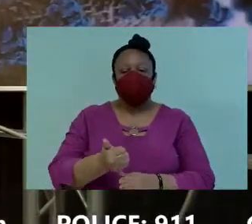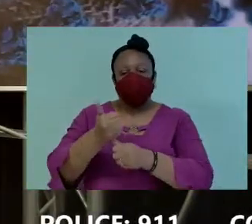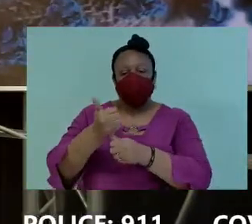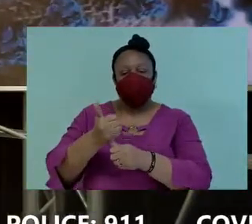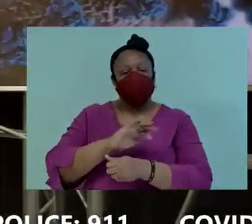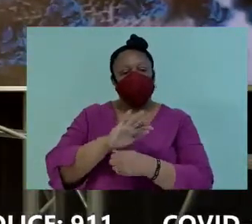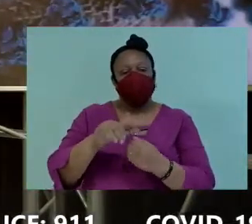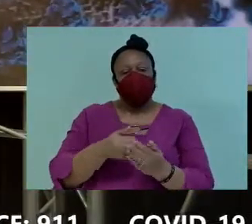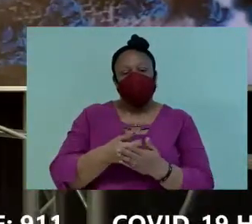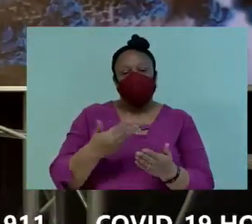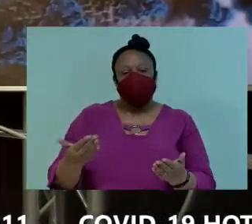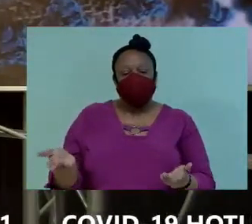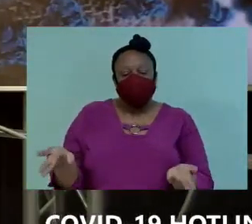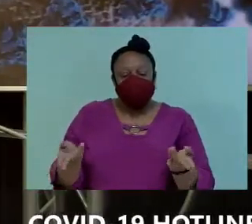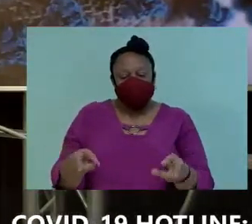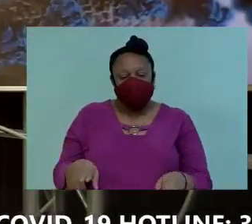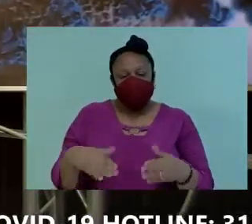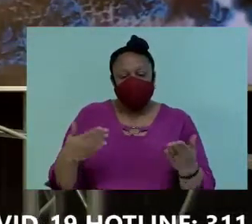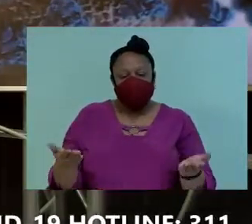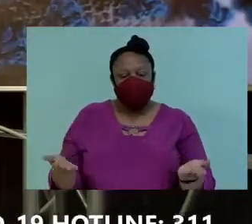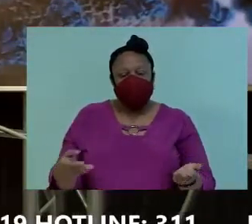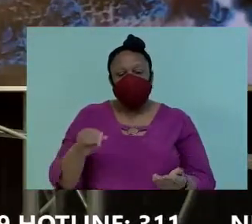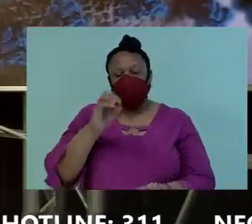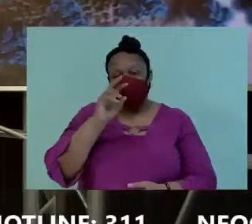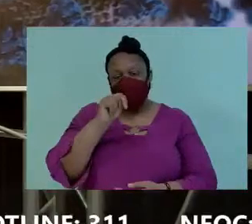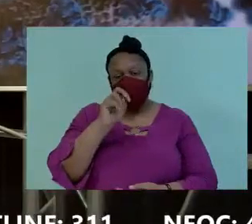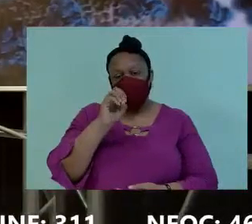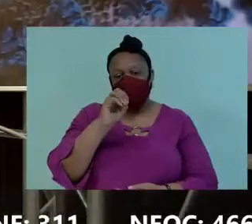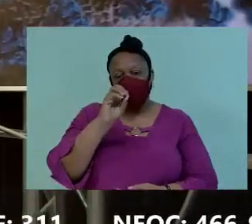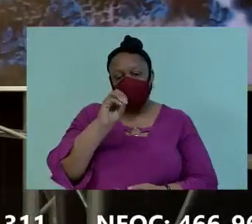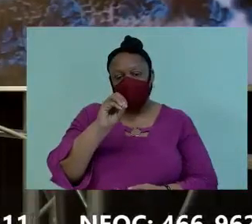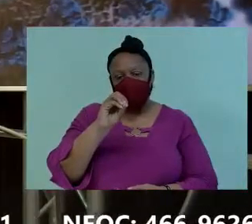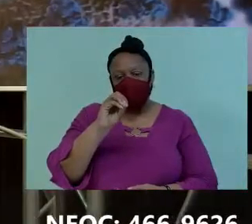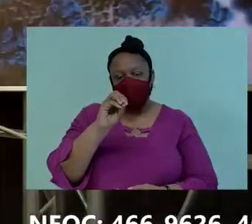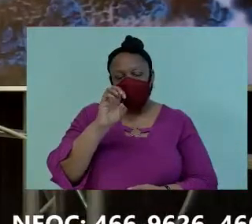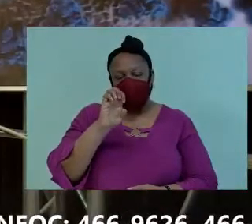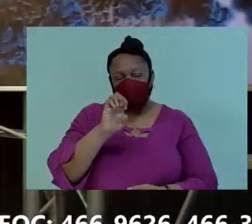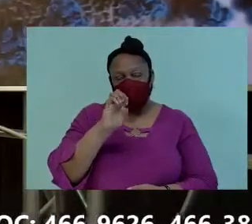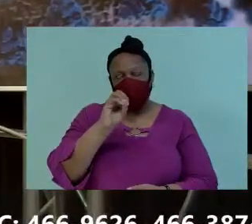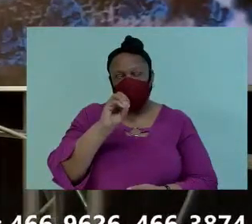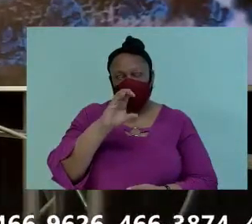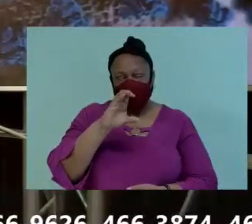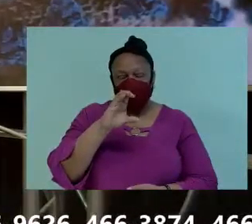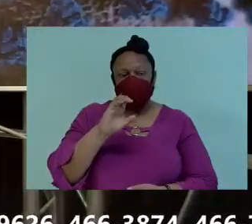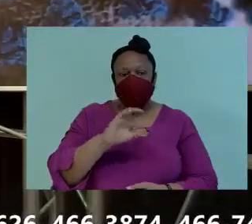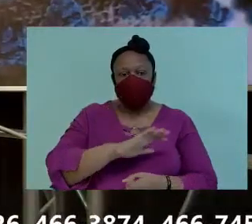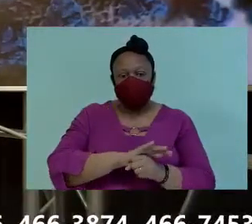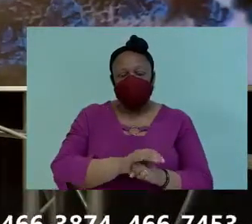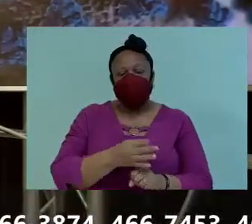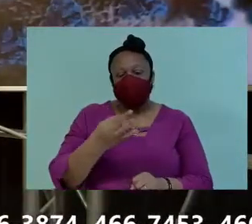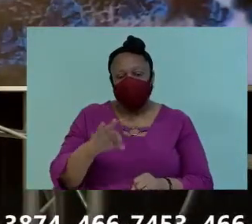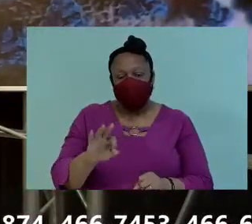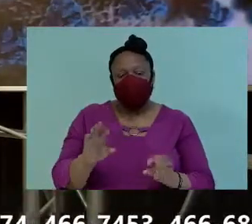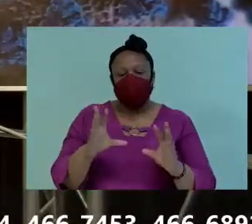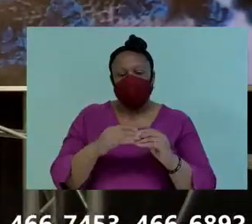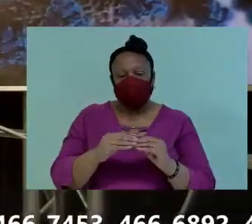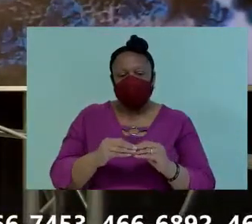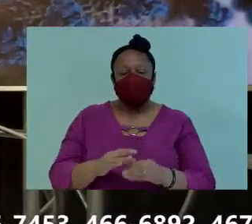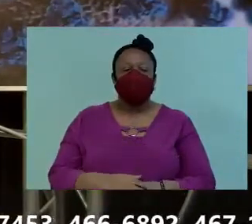activities of the National Emergency Operations Center COVID-19 daily